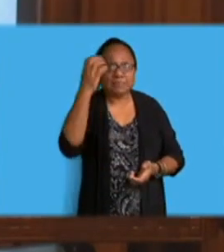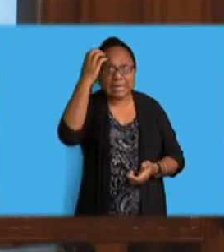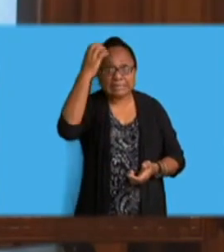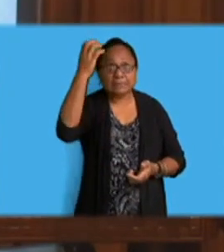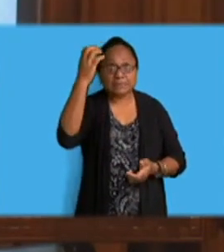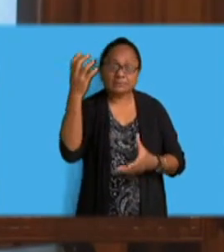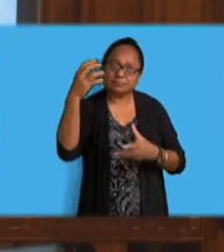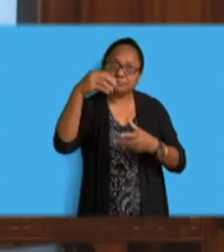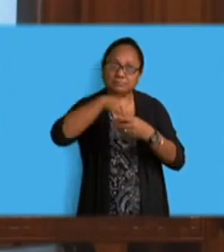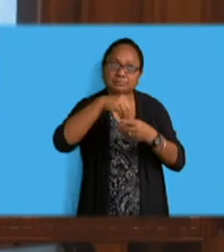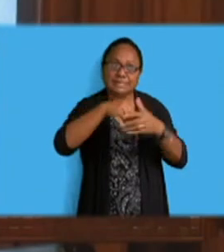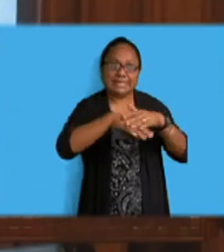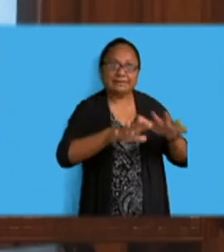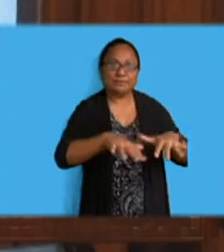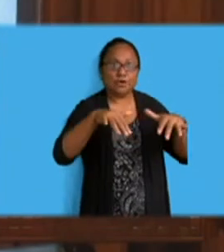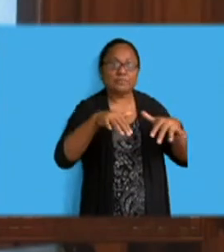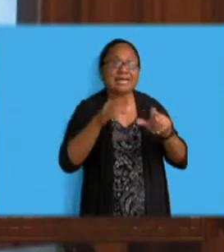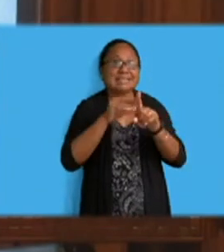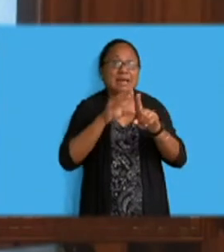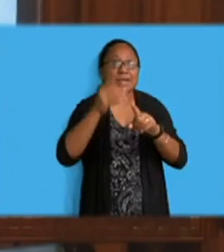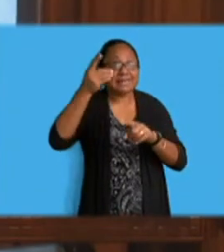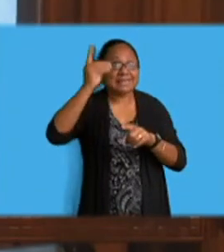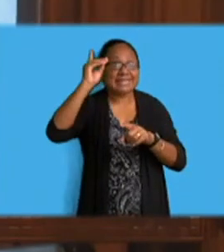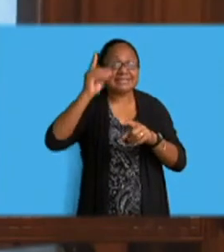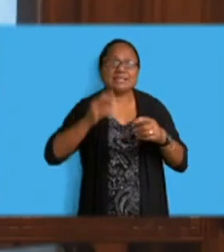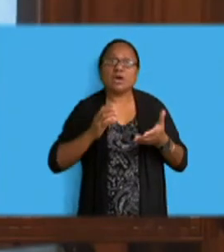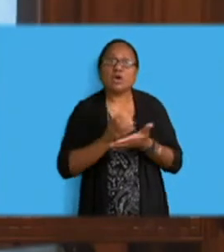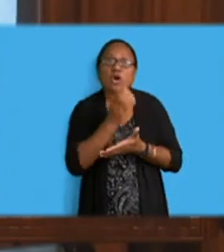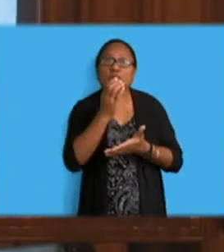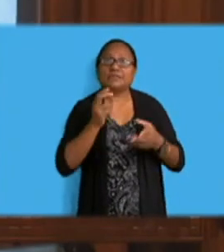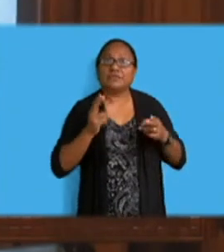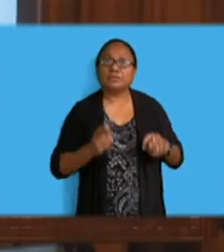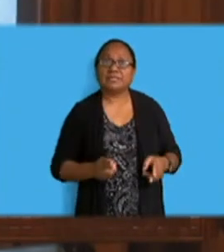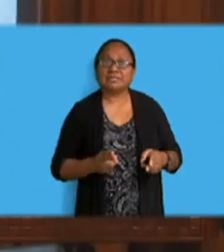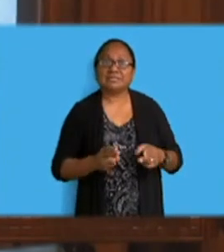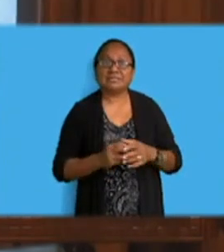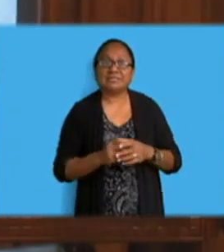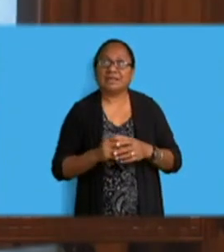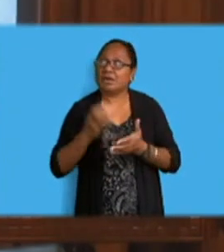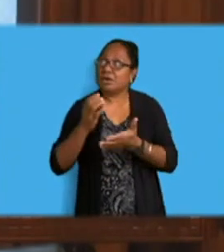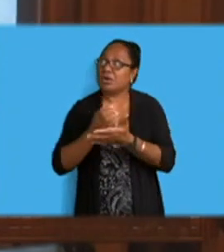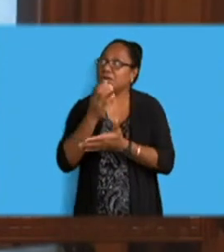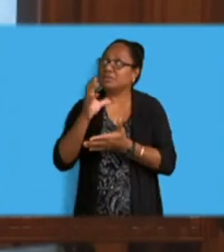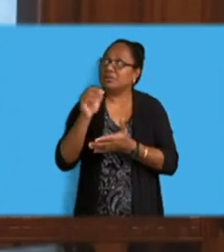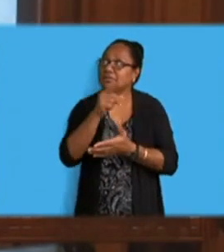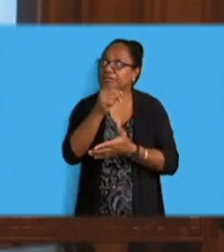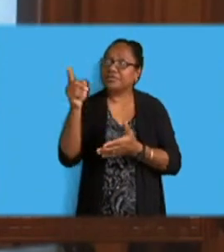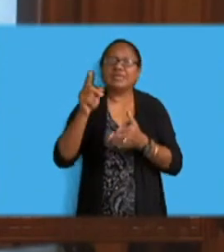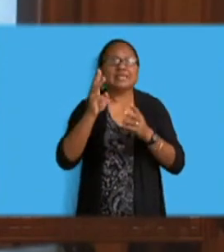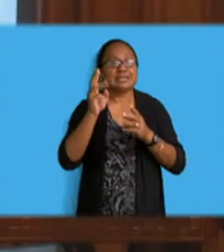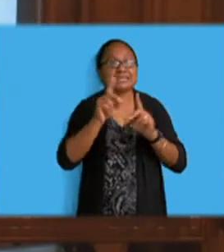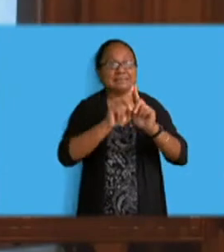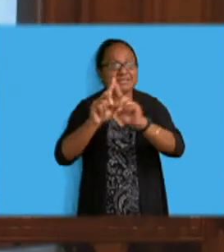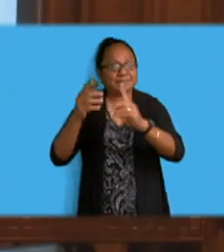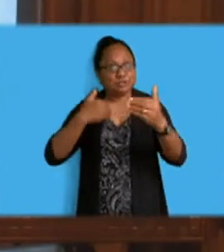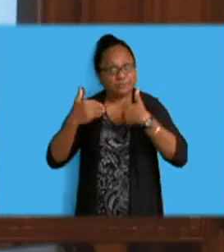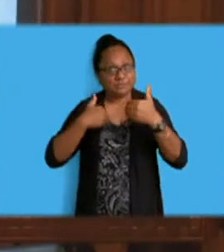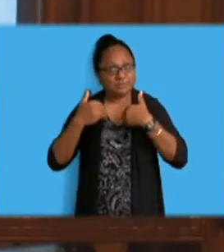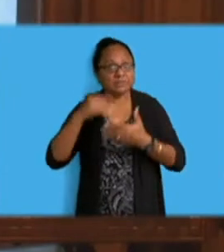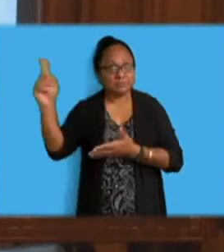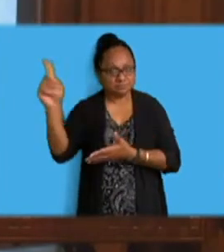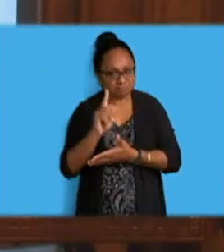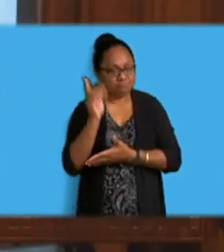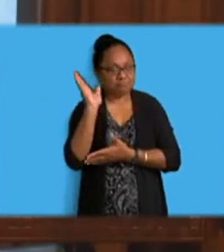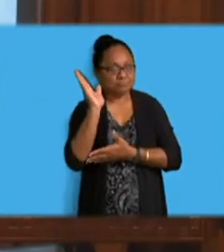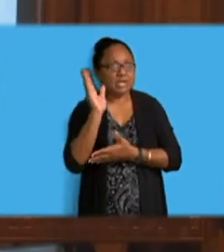forum. The deans of the College of Humanities and Education of the 3 universities presented. We had invited professors